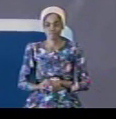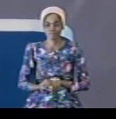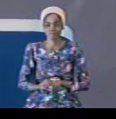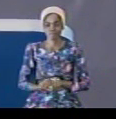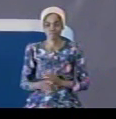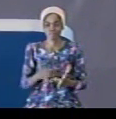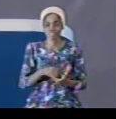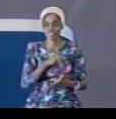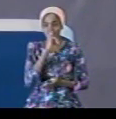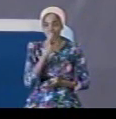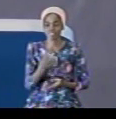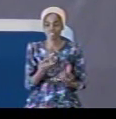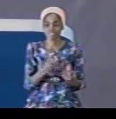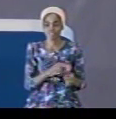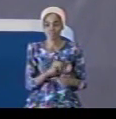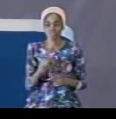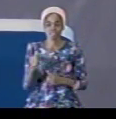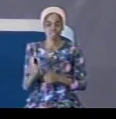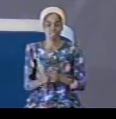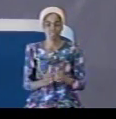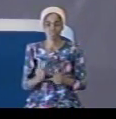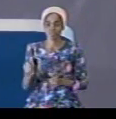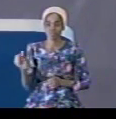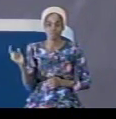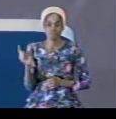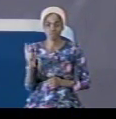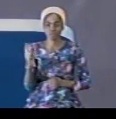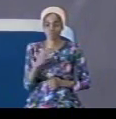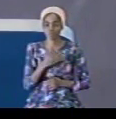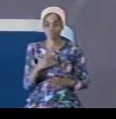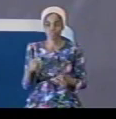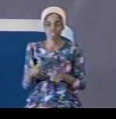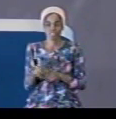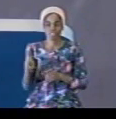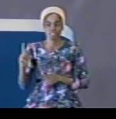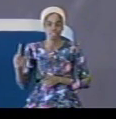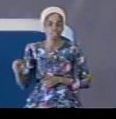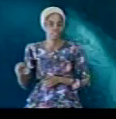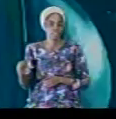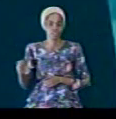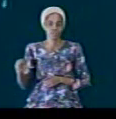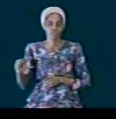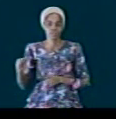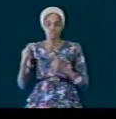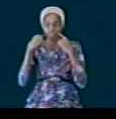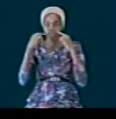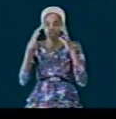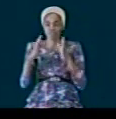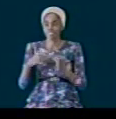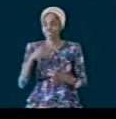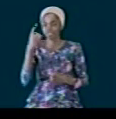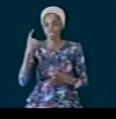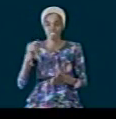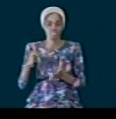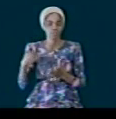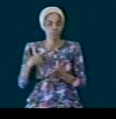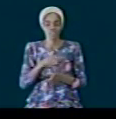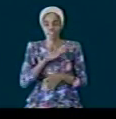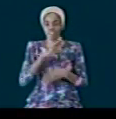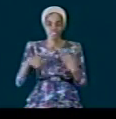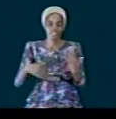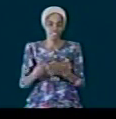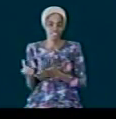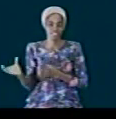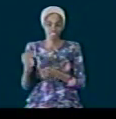It's happening everywhere. And as the moderator said, we are all getting it. And we'll take you